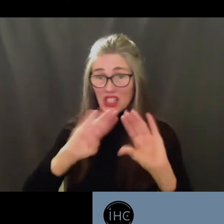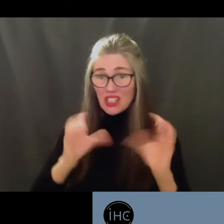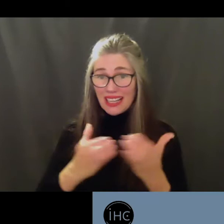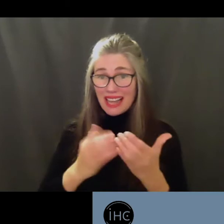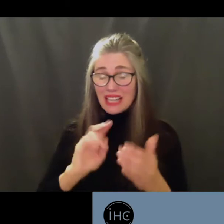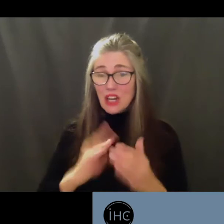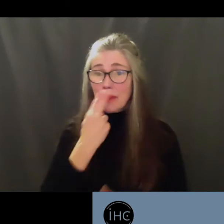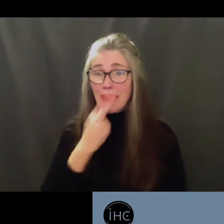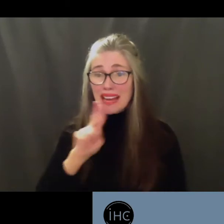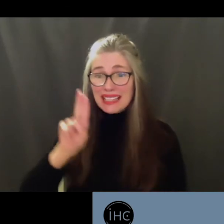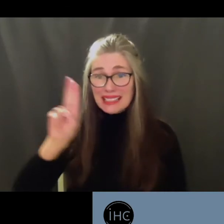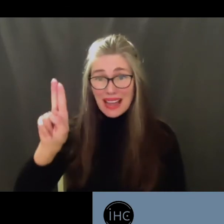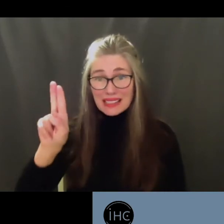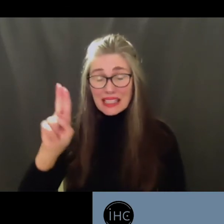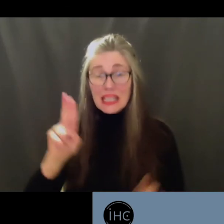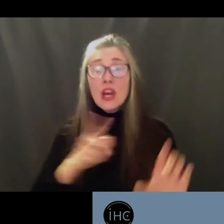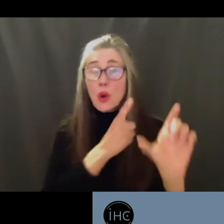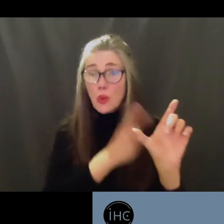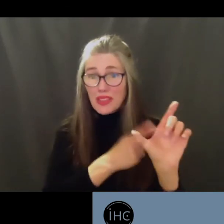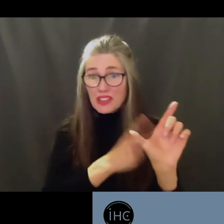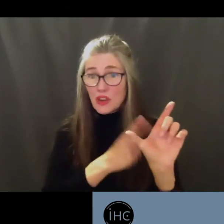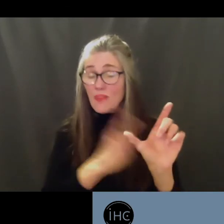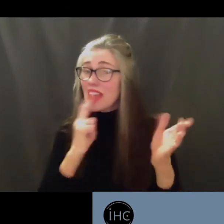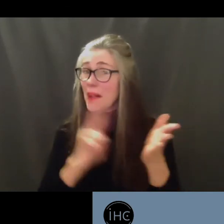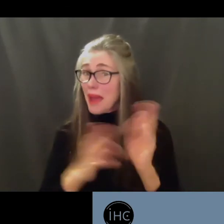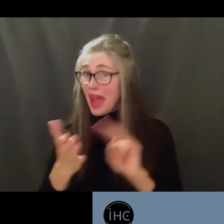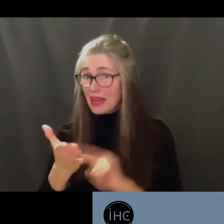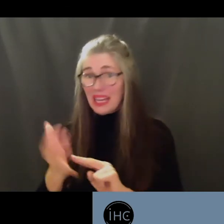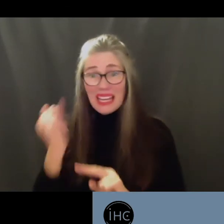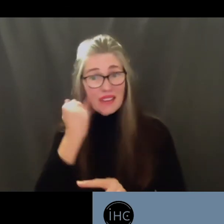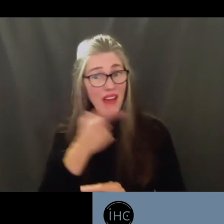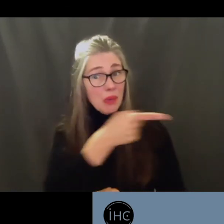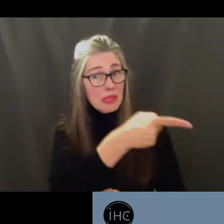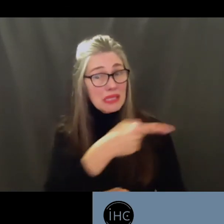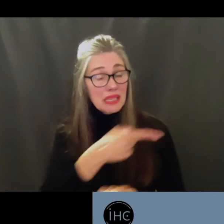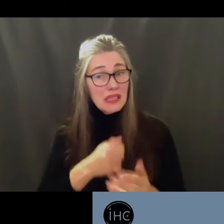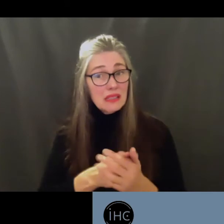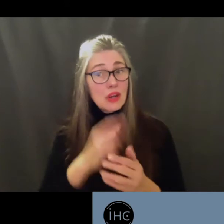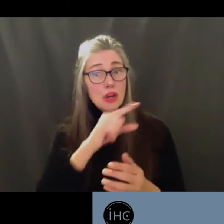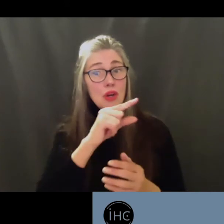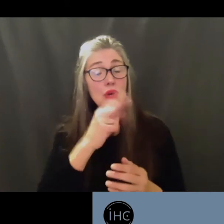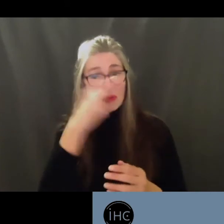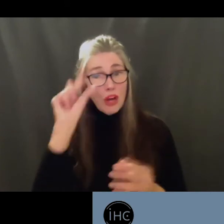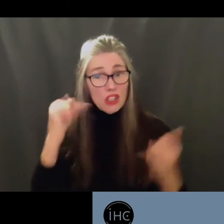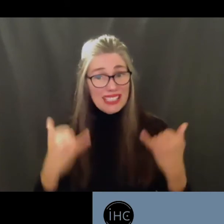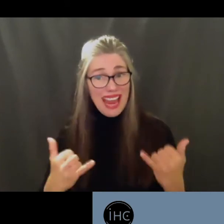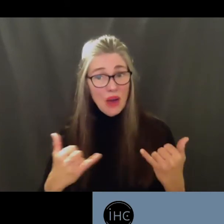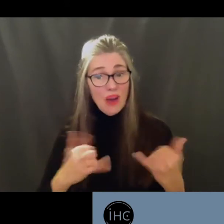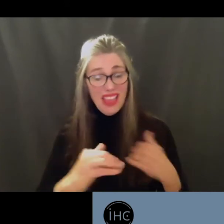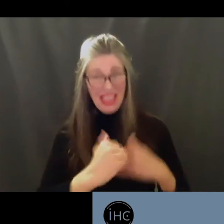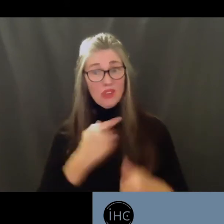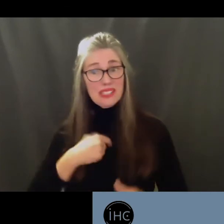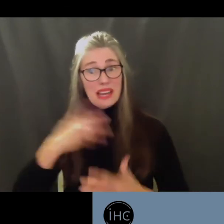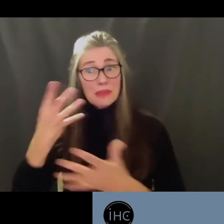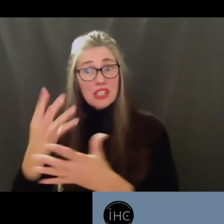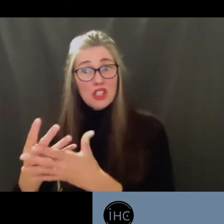tell my class that, you know, if I were in Russia, I could be sent to jail for mentioning the Nazi-Soviet pact. And then I didn't